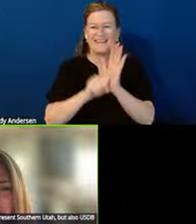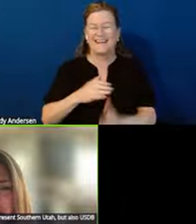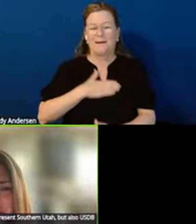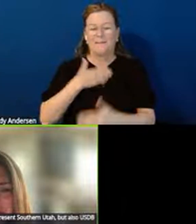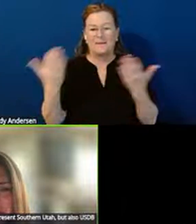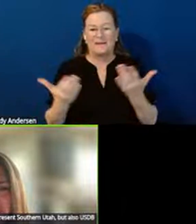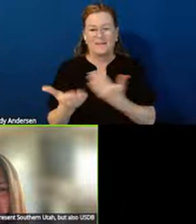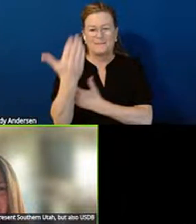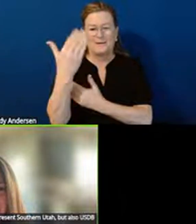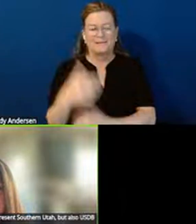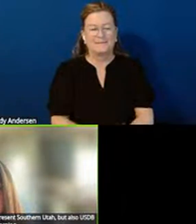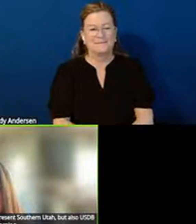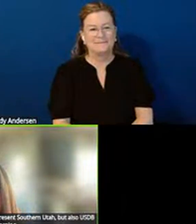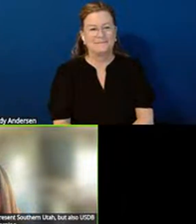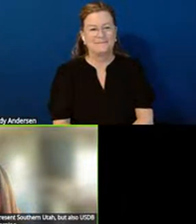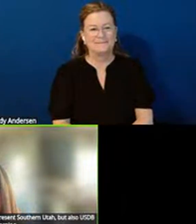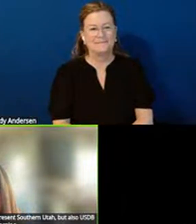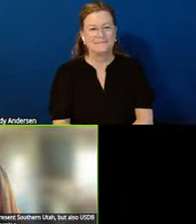this morning.